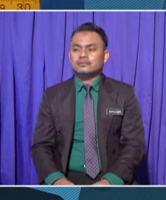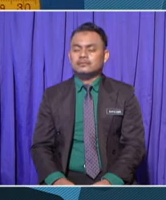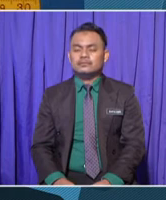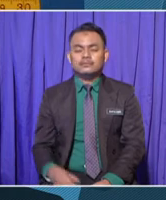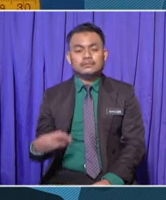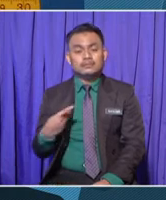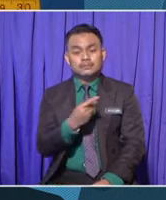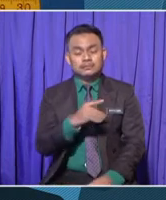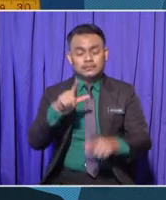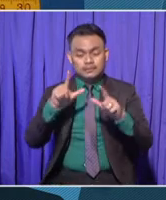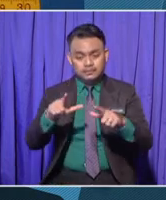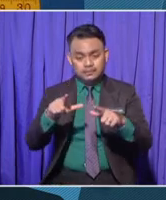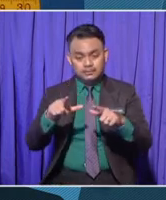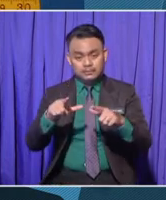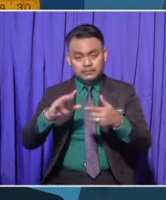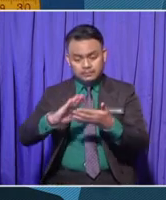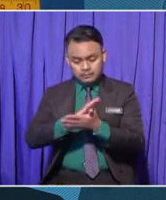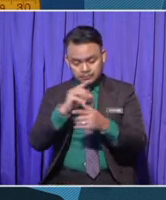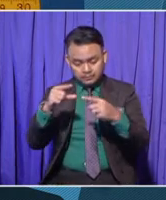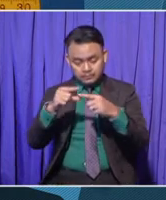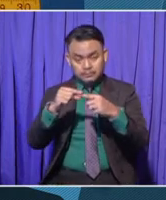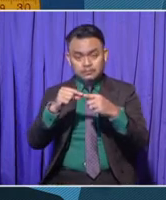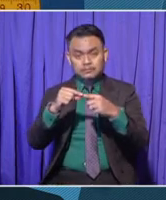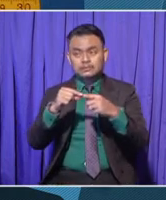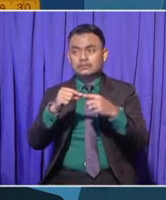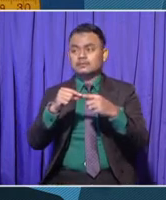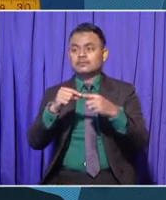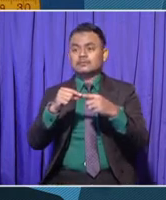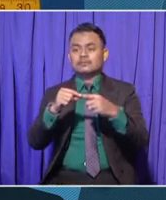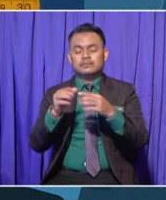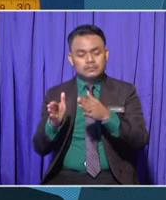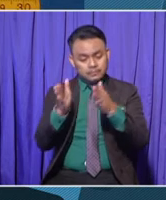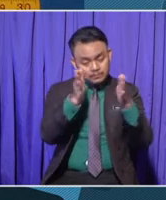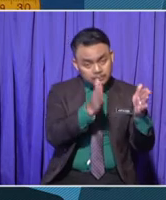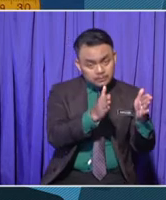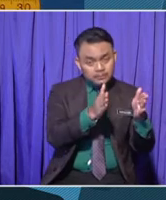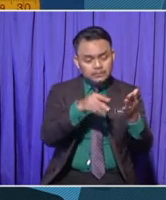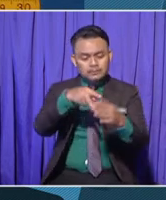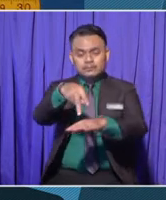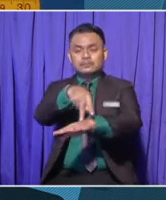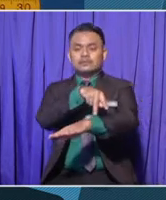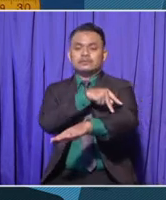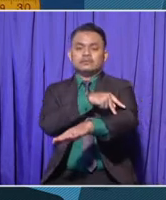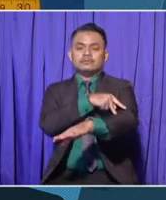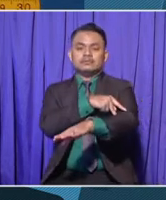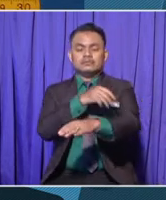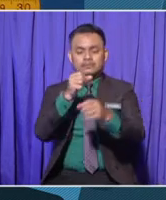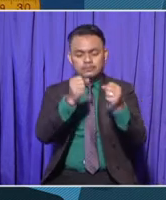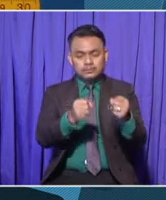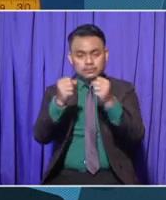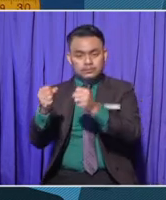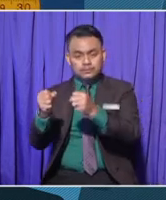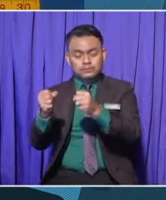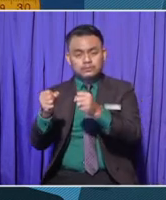We place the paper clips at the side of the ruler. We arrange them in